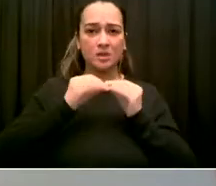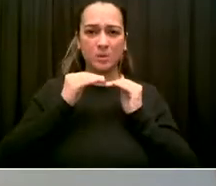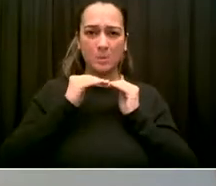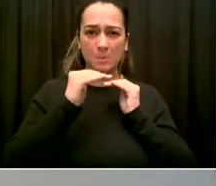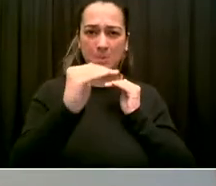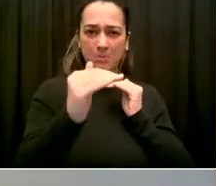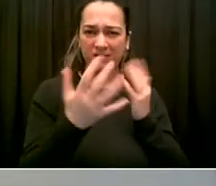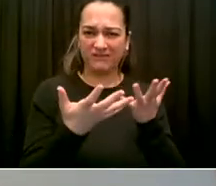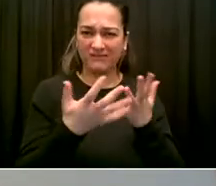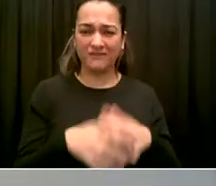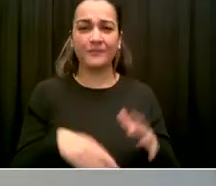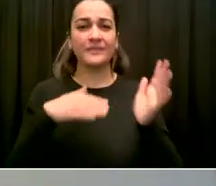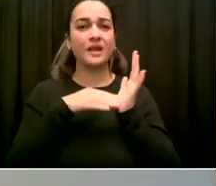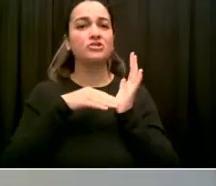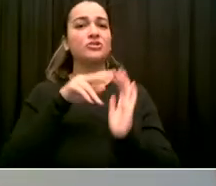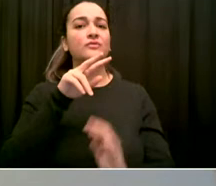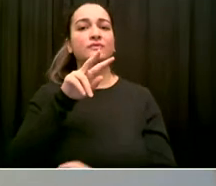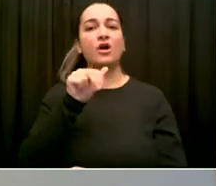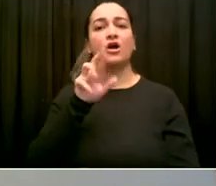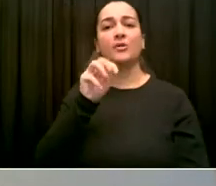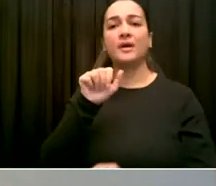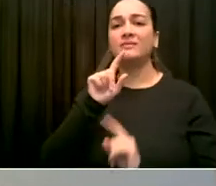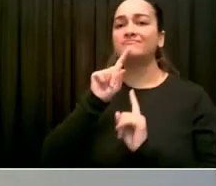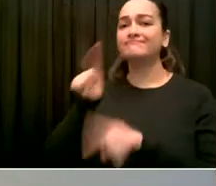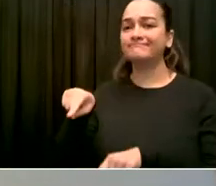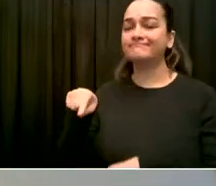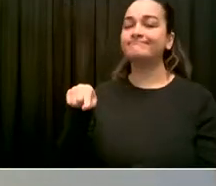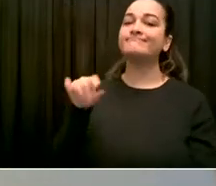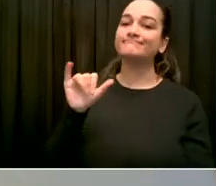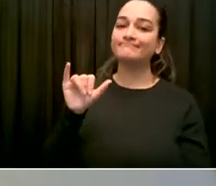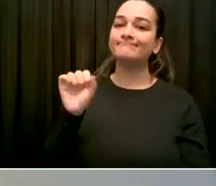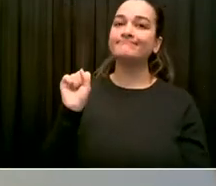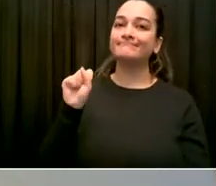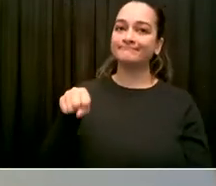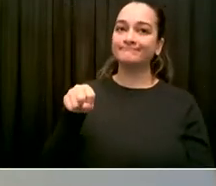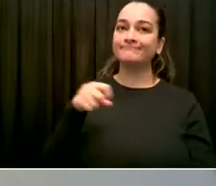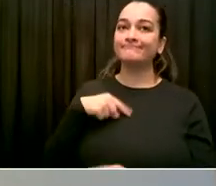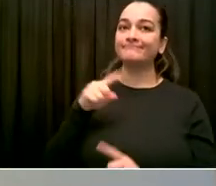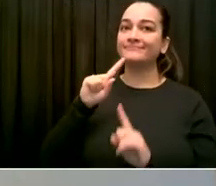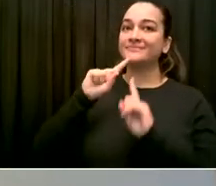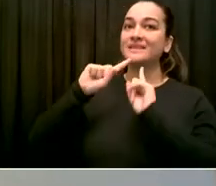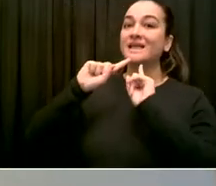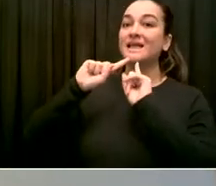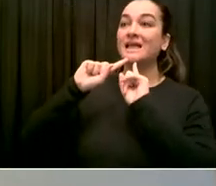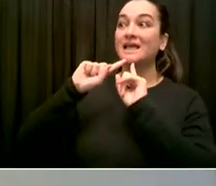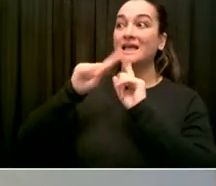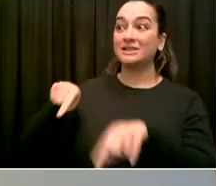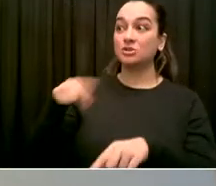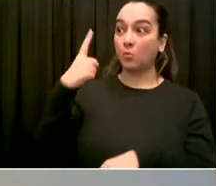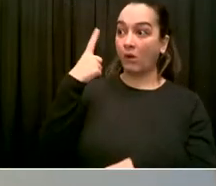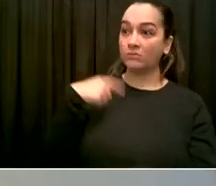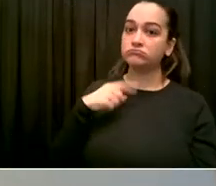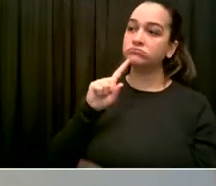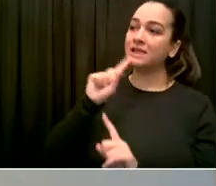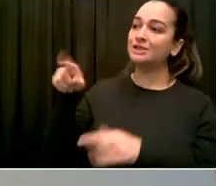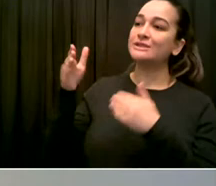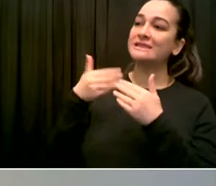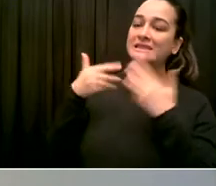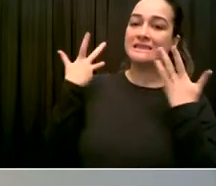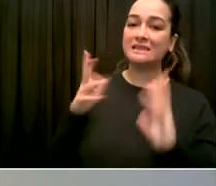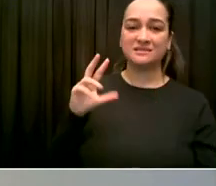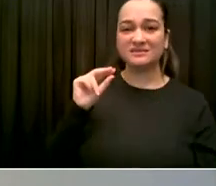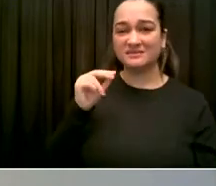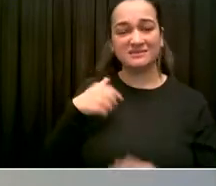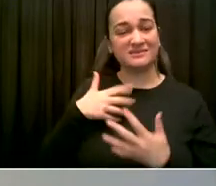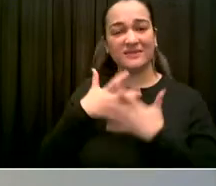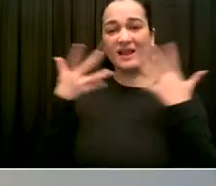up. If there was a simple preventive measure other than vaccinations available for COVID, then we would have figured it out.